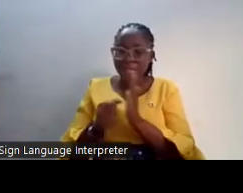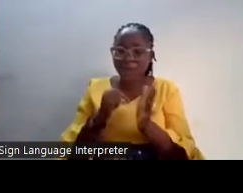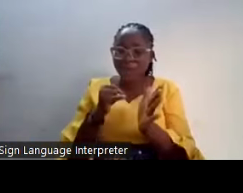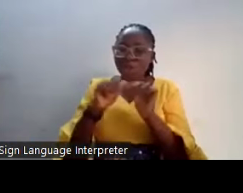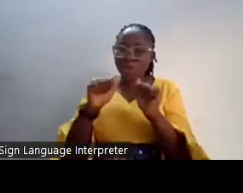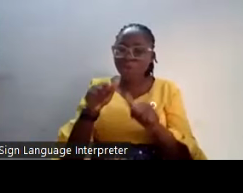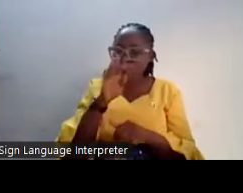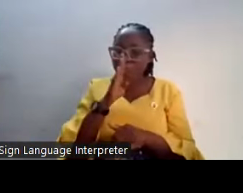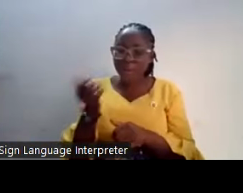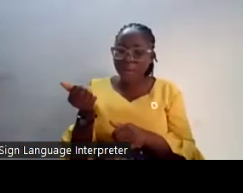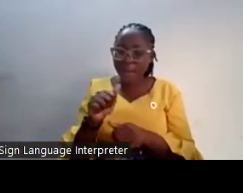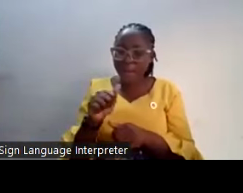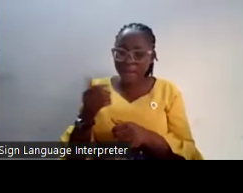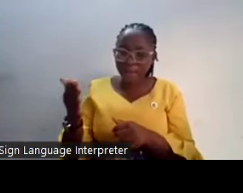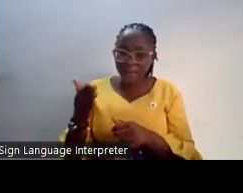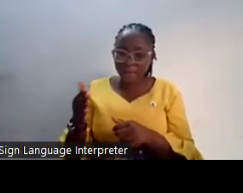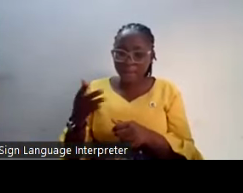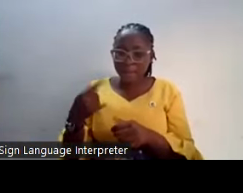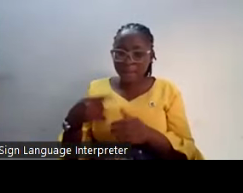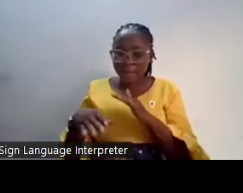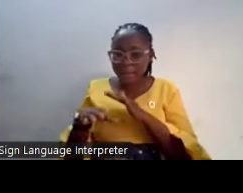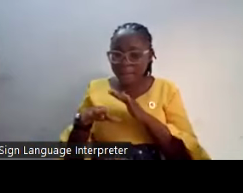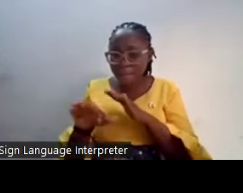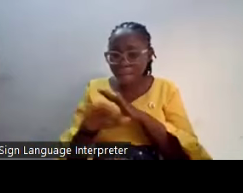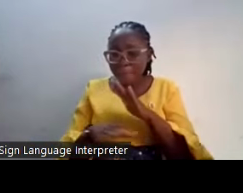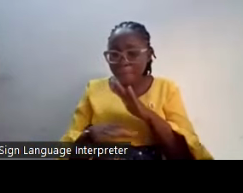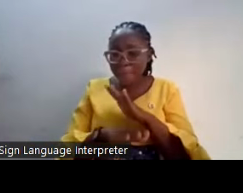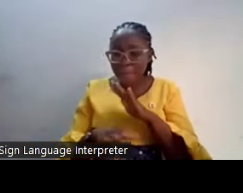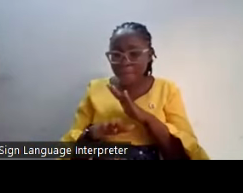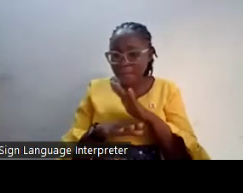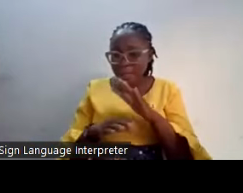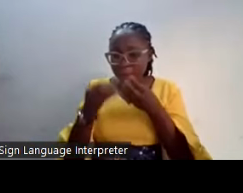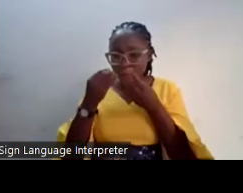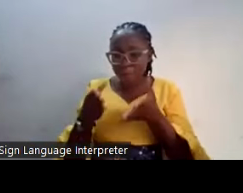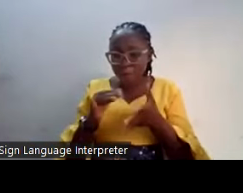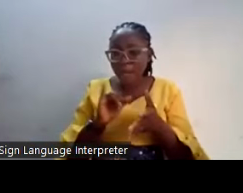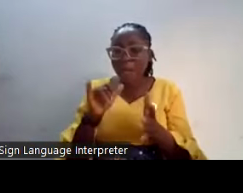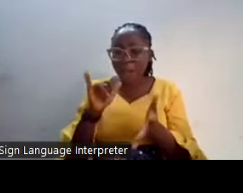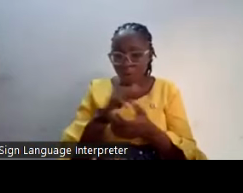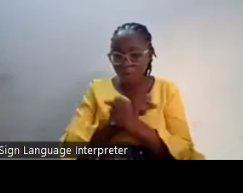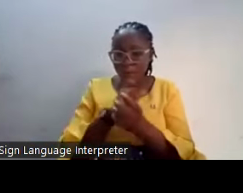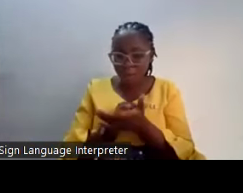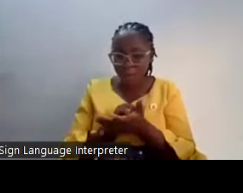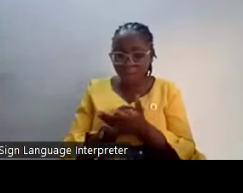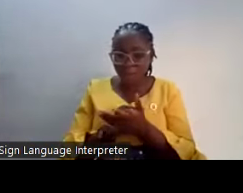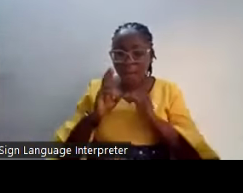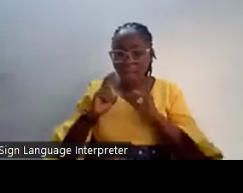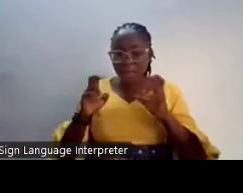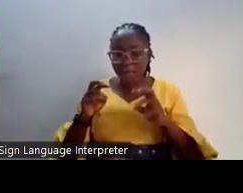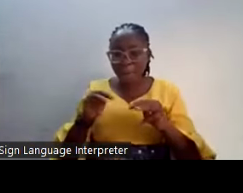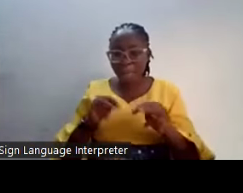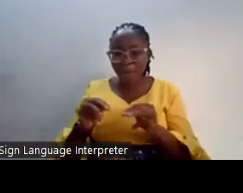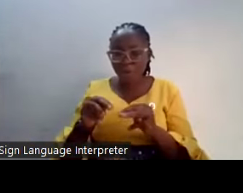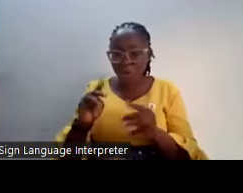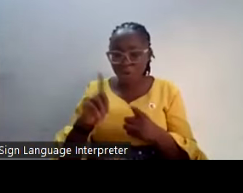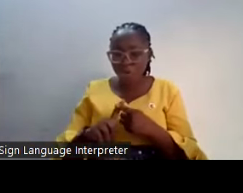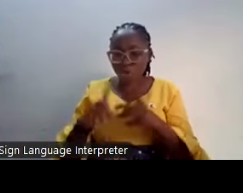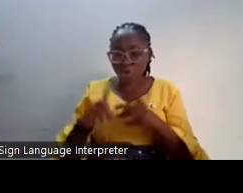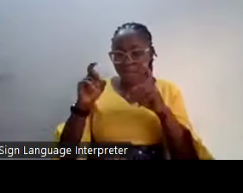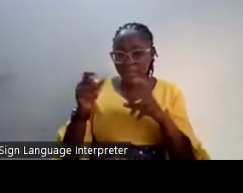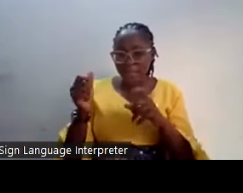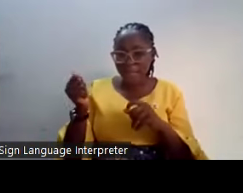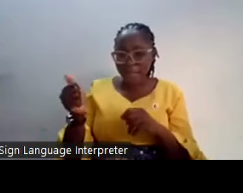areas. Obtaining baseline information, I love that, Ronke. Assessment method of testing a child's ability on a particular